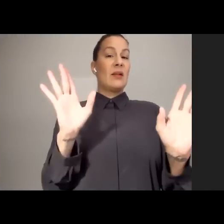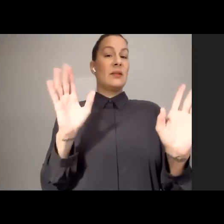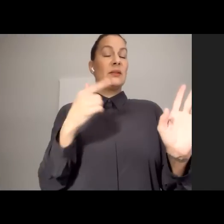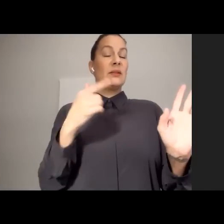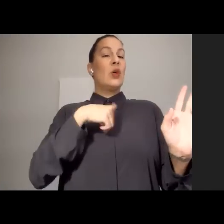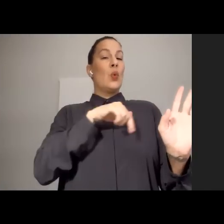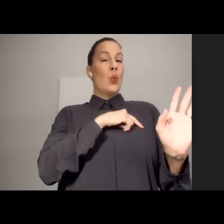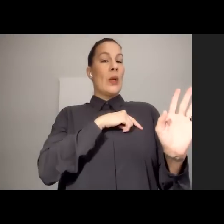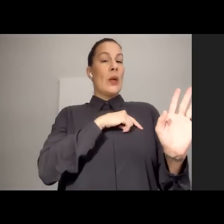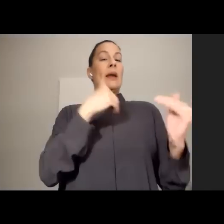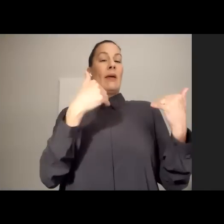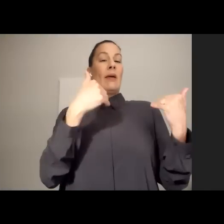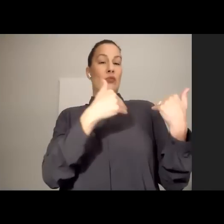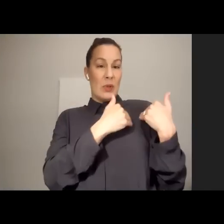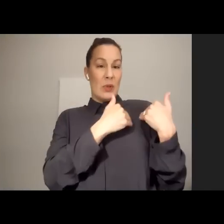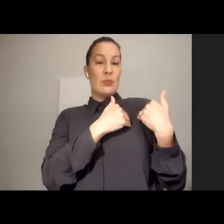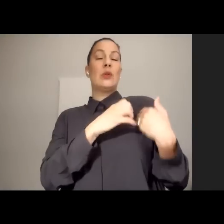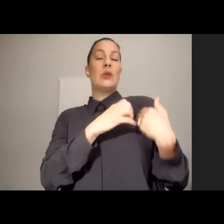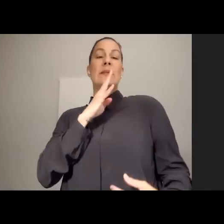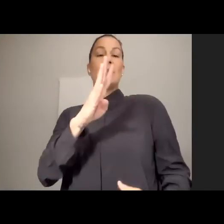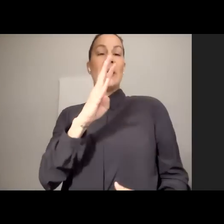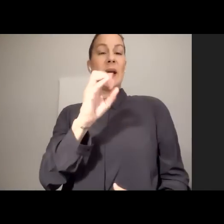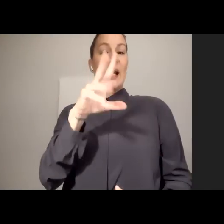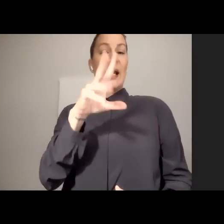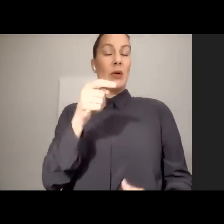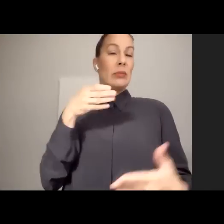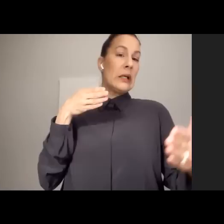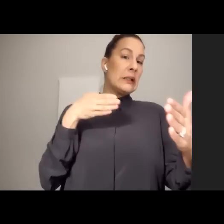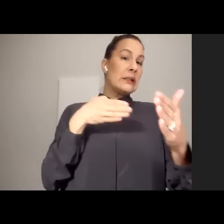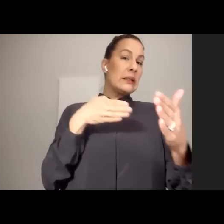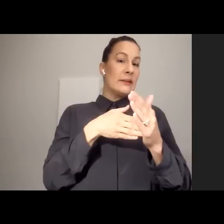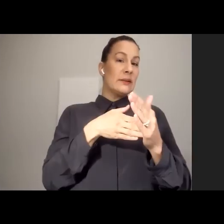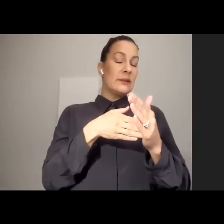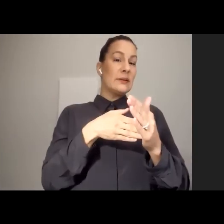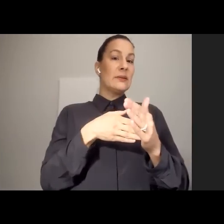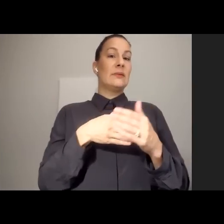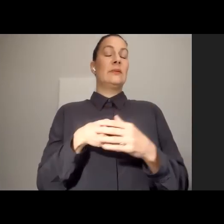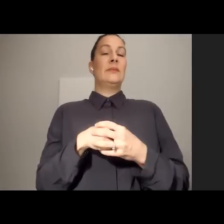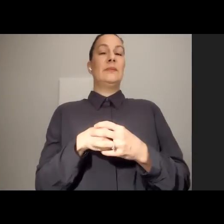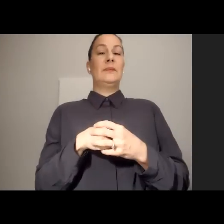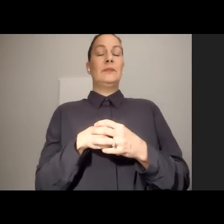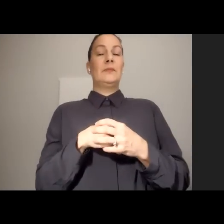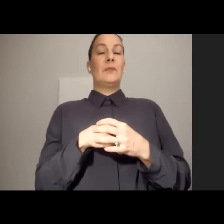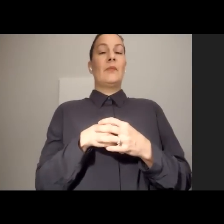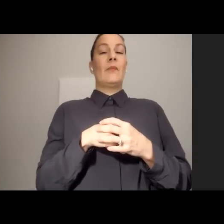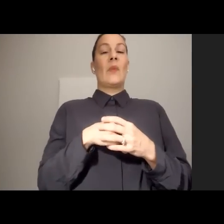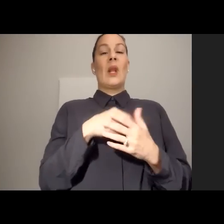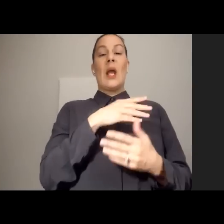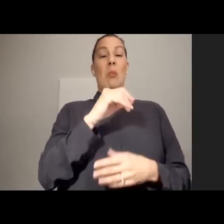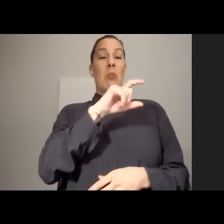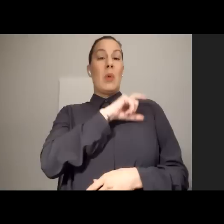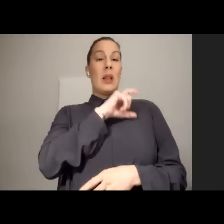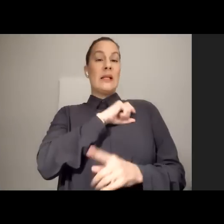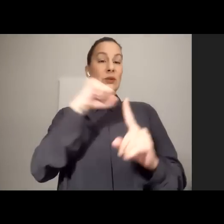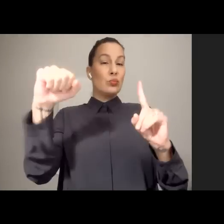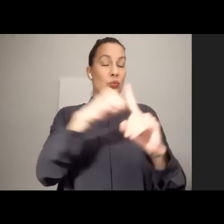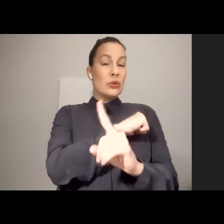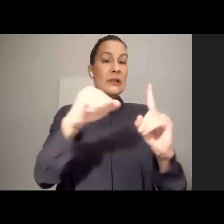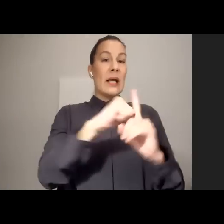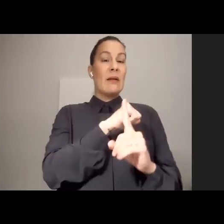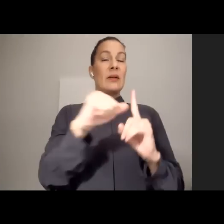out about racism and police brutality and white supremacy that overwhelms our